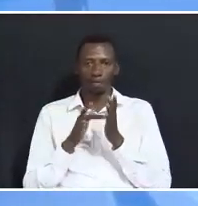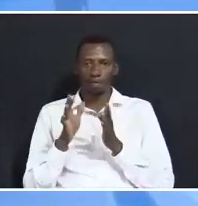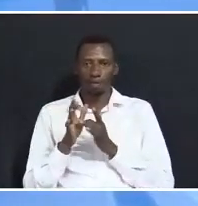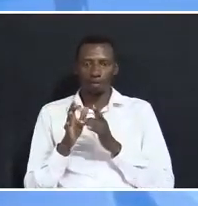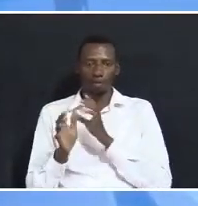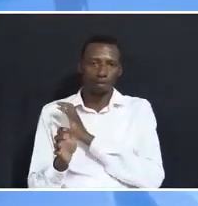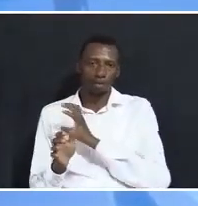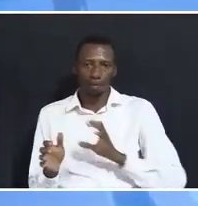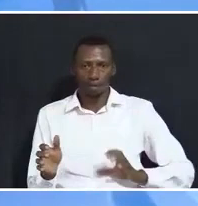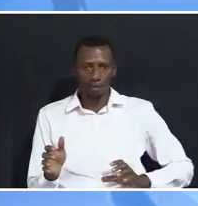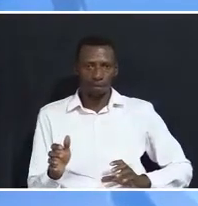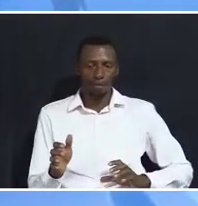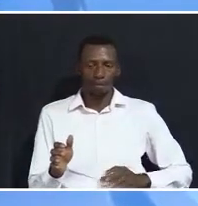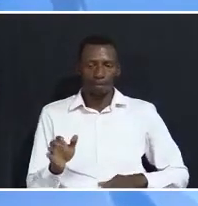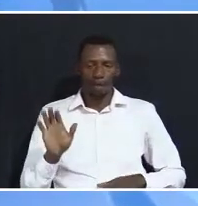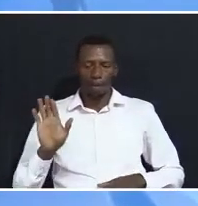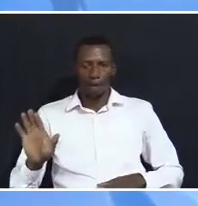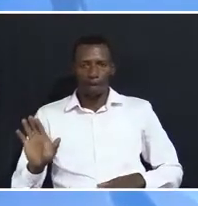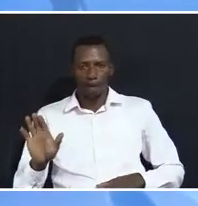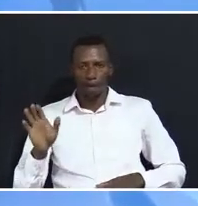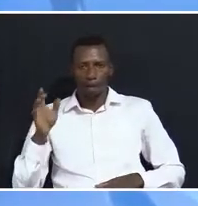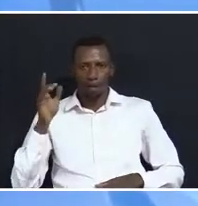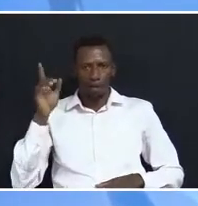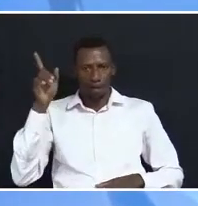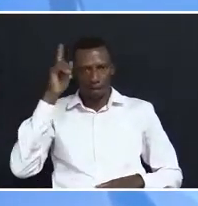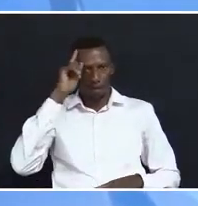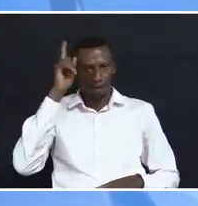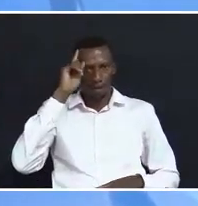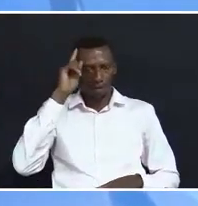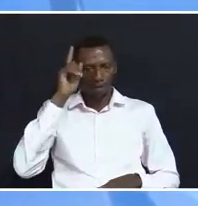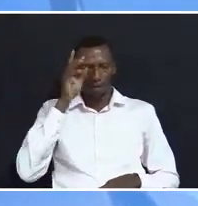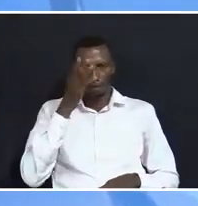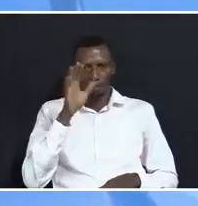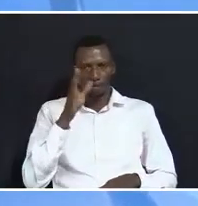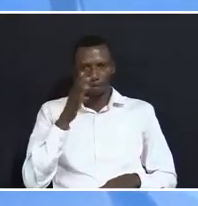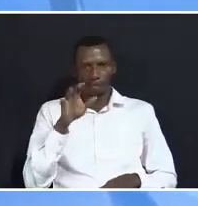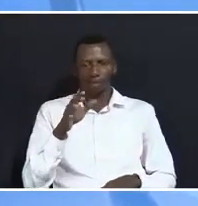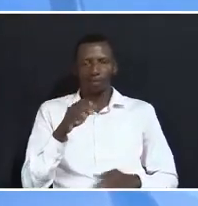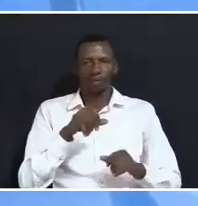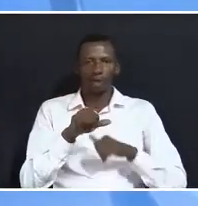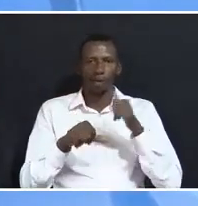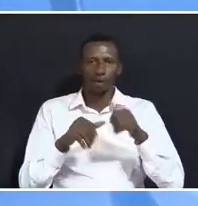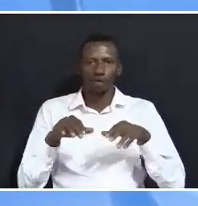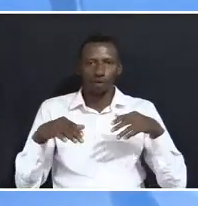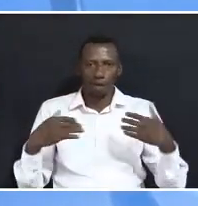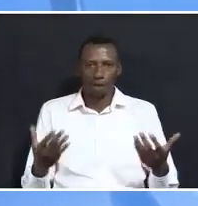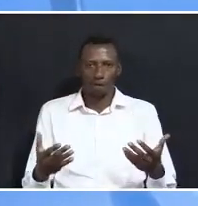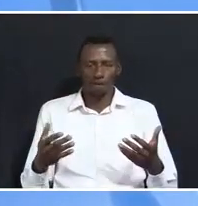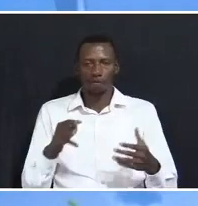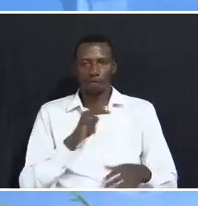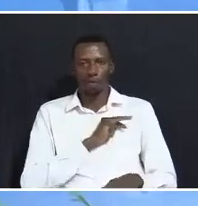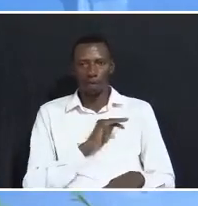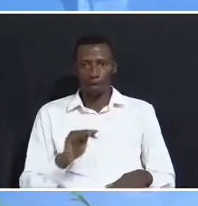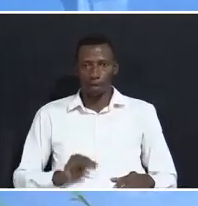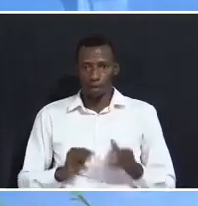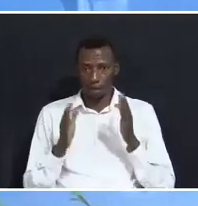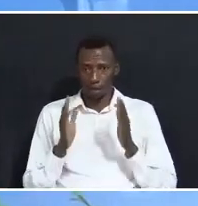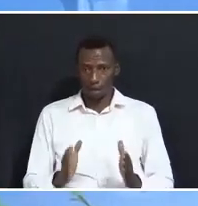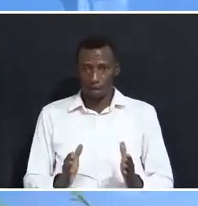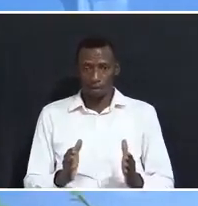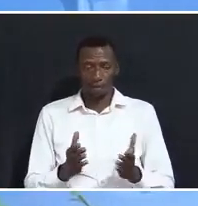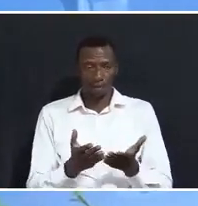though their perception was weird in a way of the Messiah, they had in it in